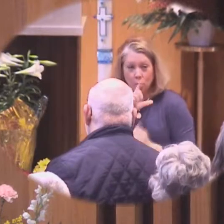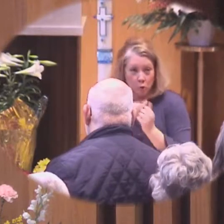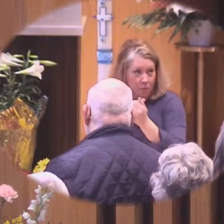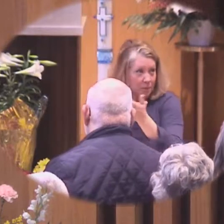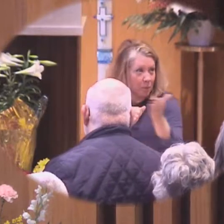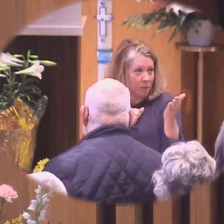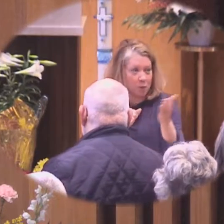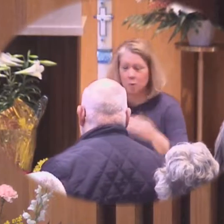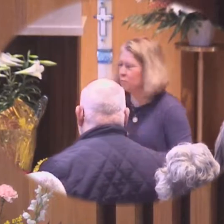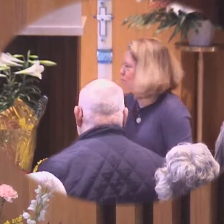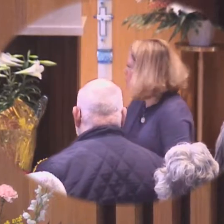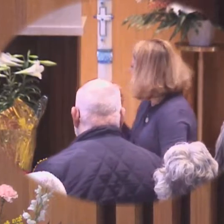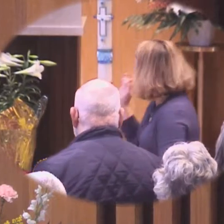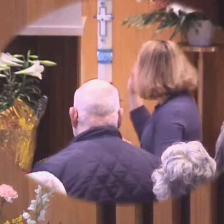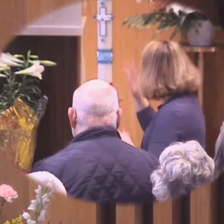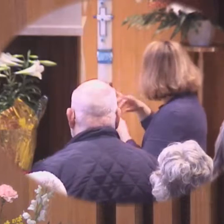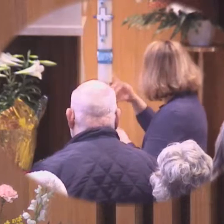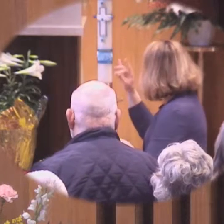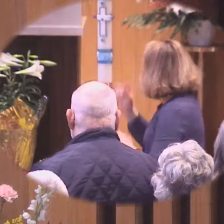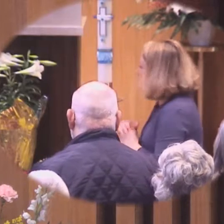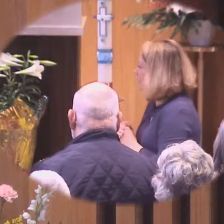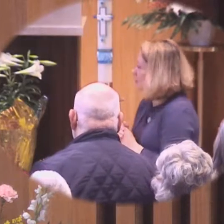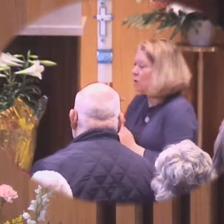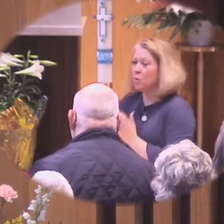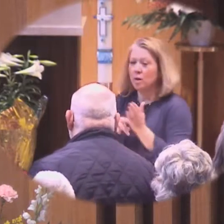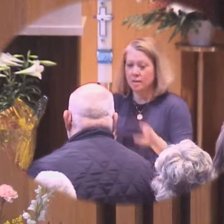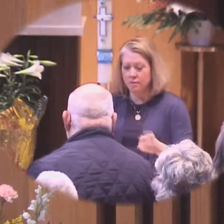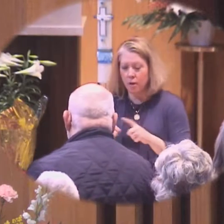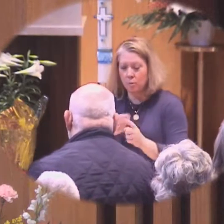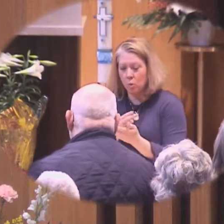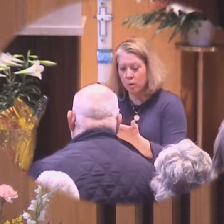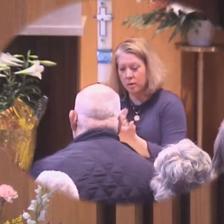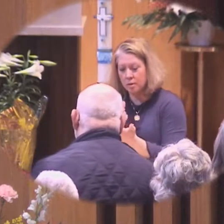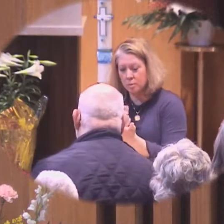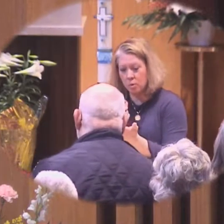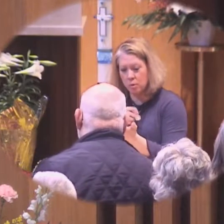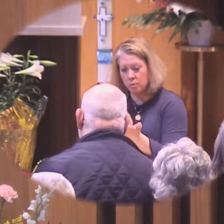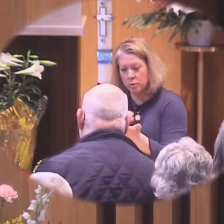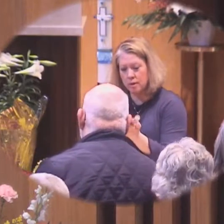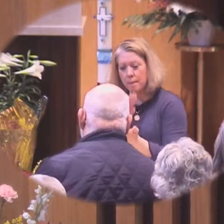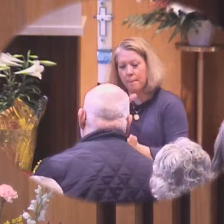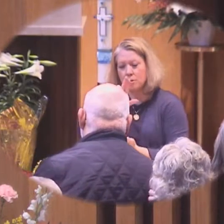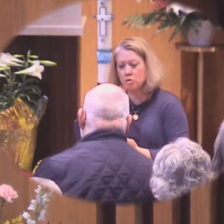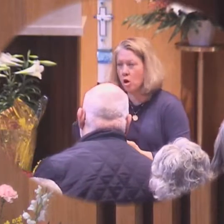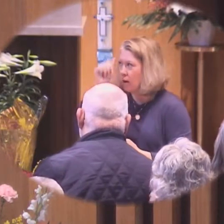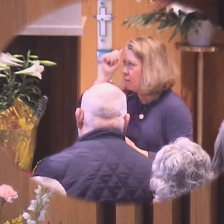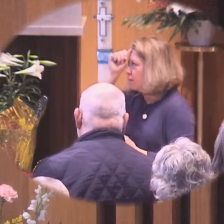The Lord be with you. And with a reading from the Holy Gospel according to John.